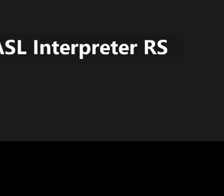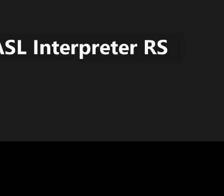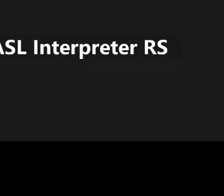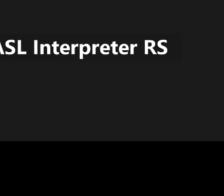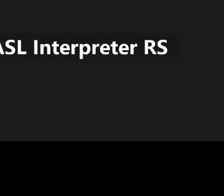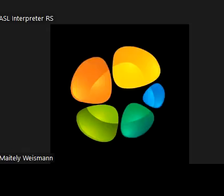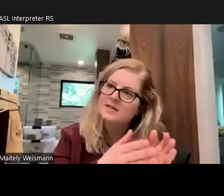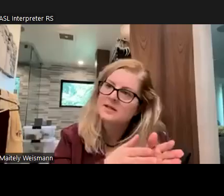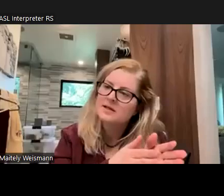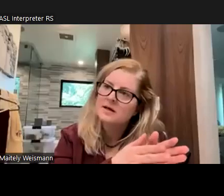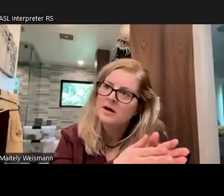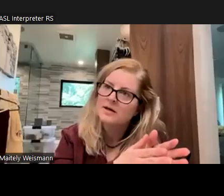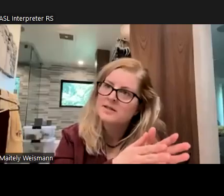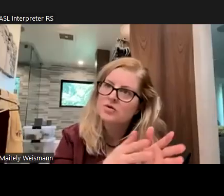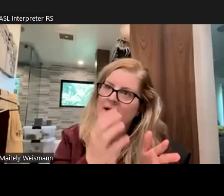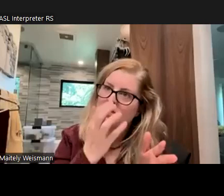these